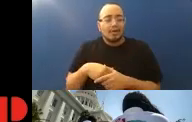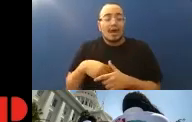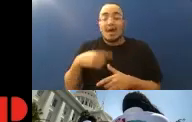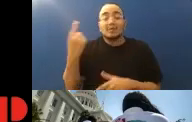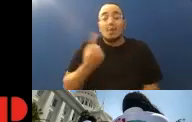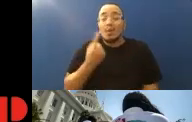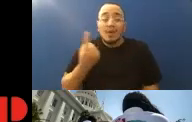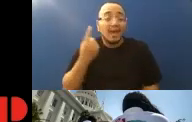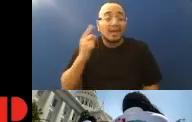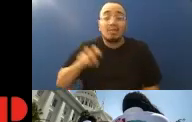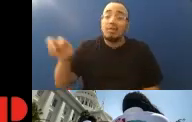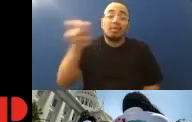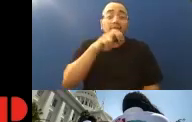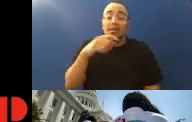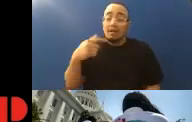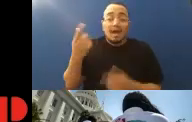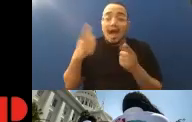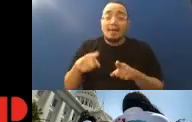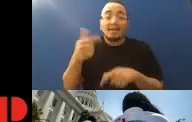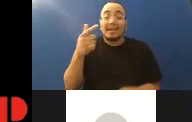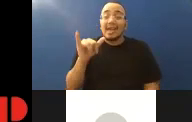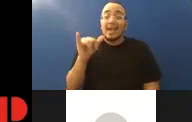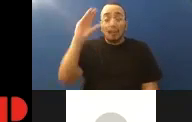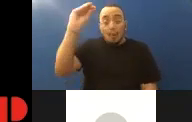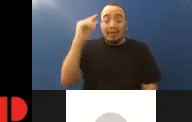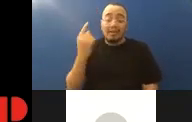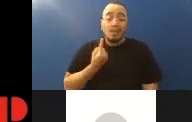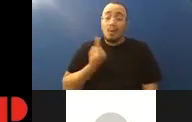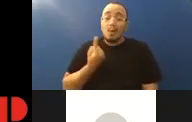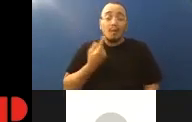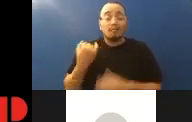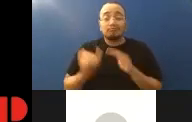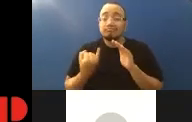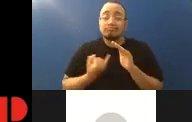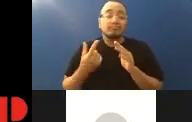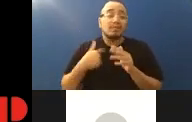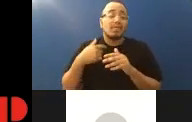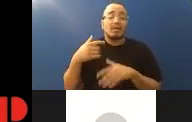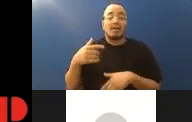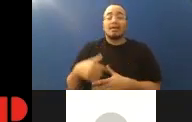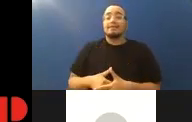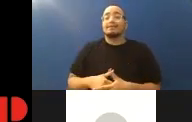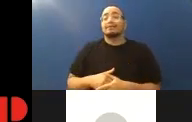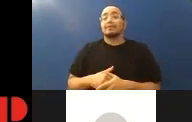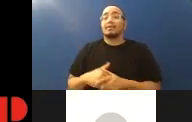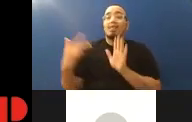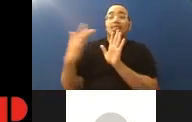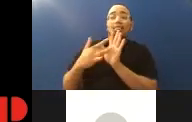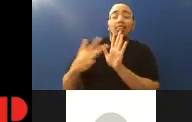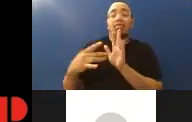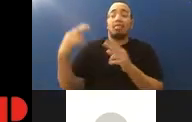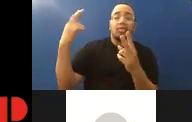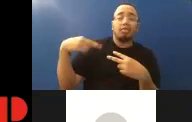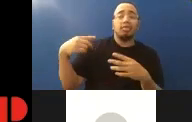gay boy there. So I was mistreated in a home sometimes. I would always have to be in fights.